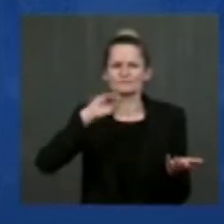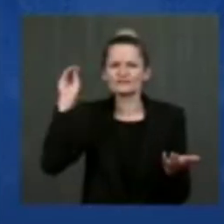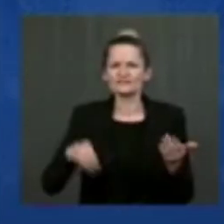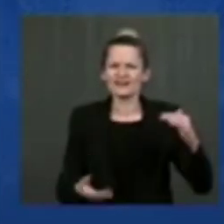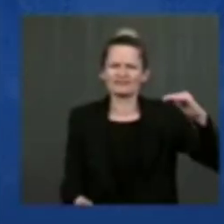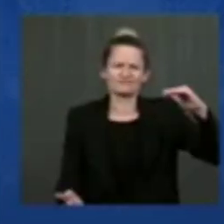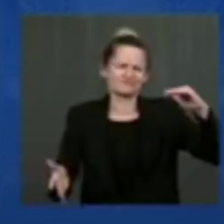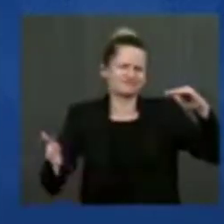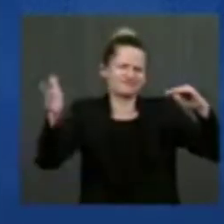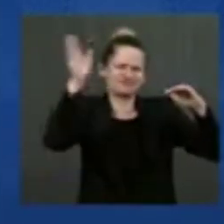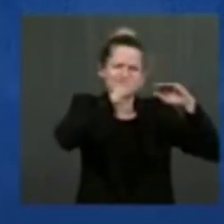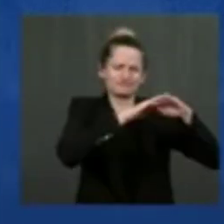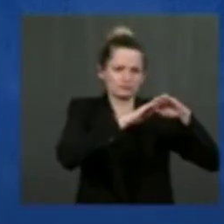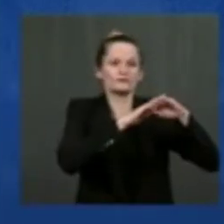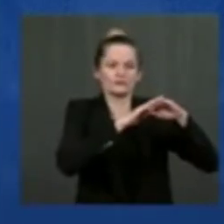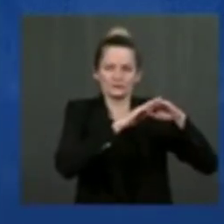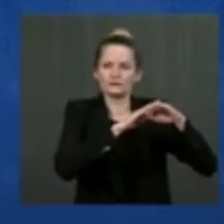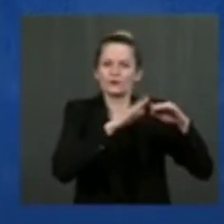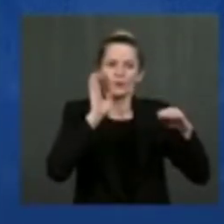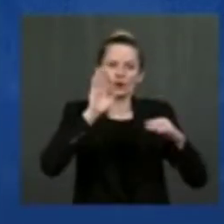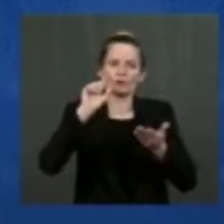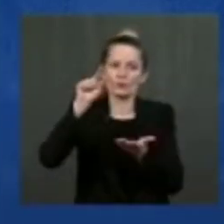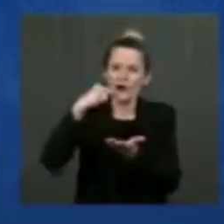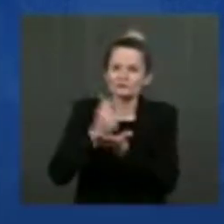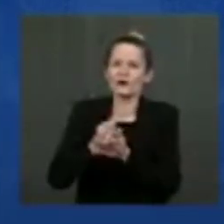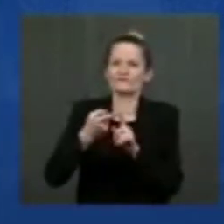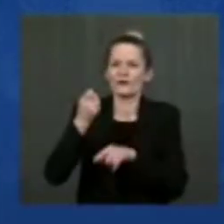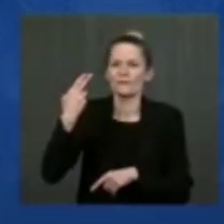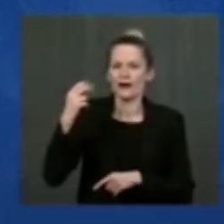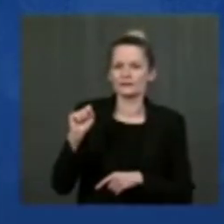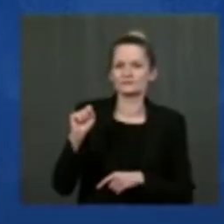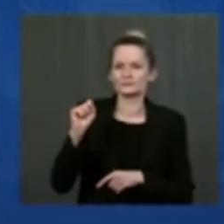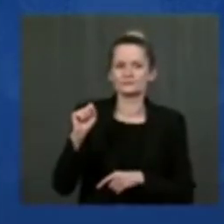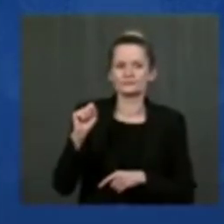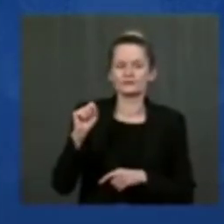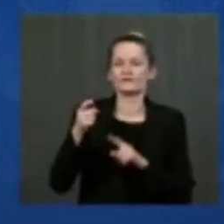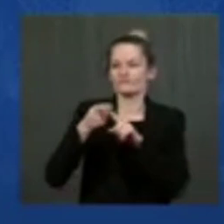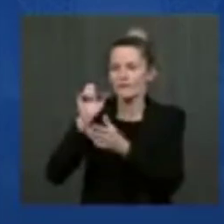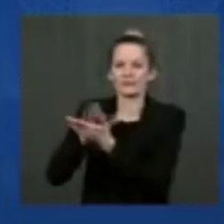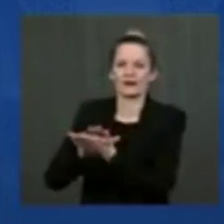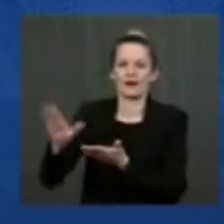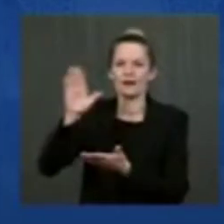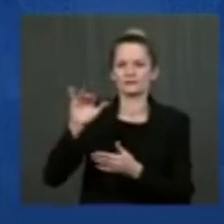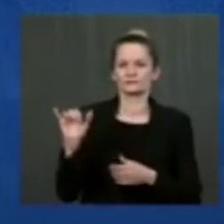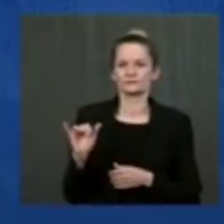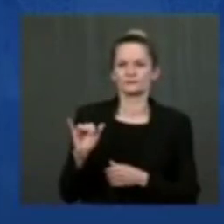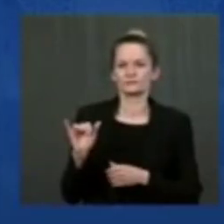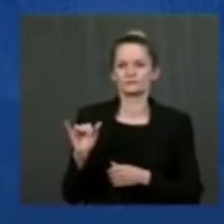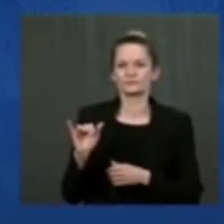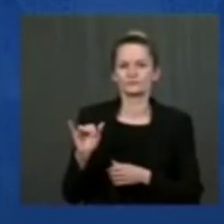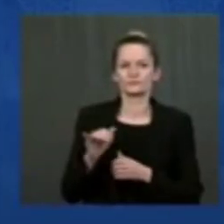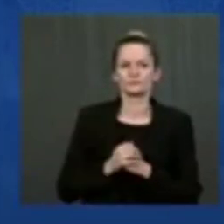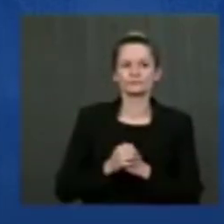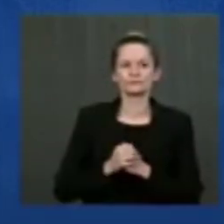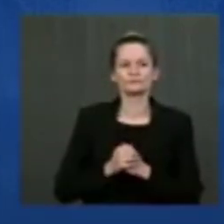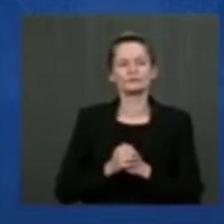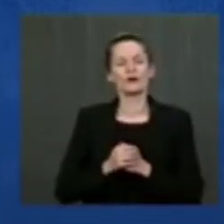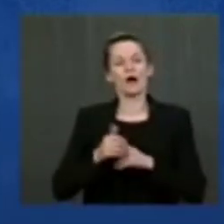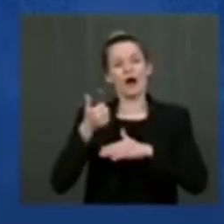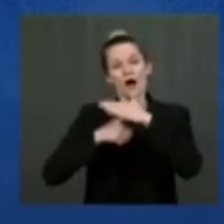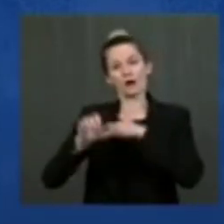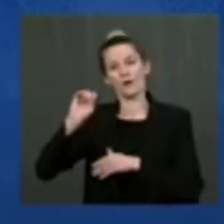years and do well. And when I asked, you know, in the Obama administration, I was asked to find out from